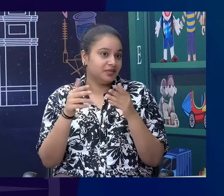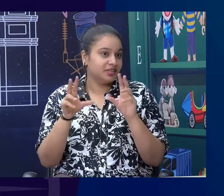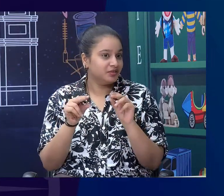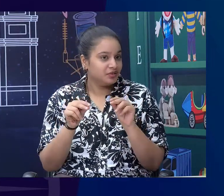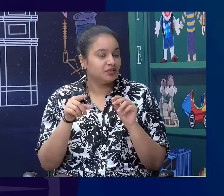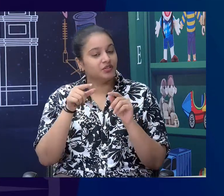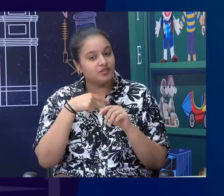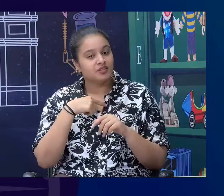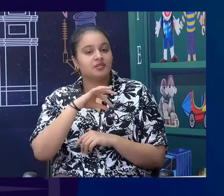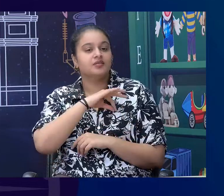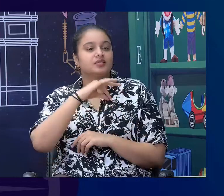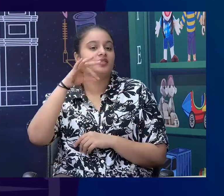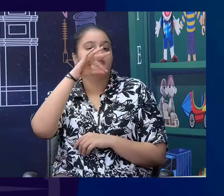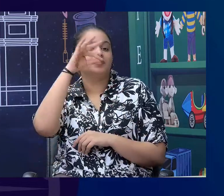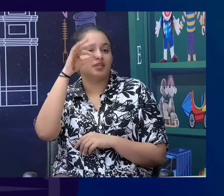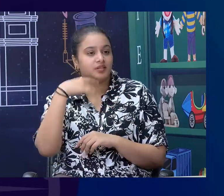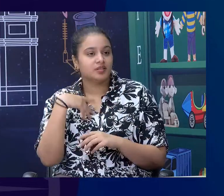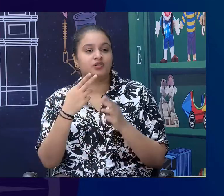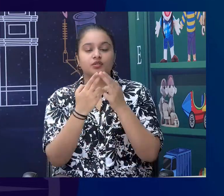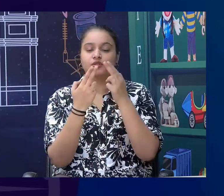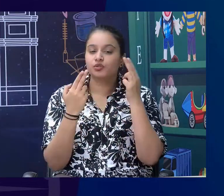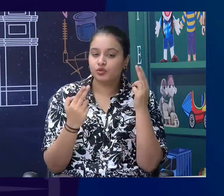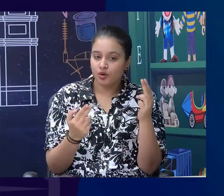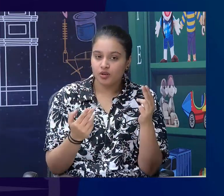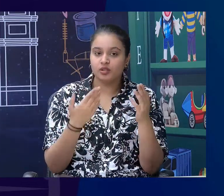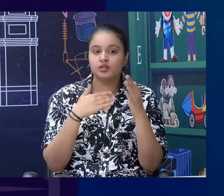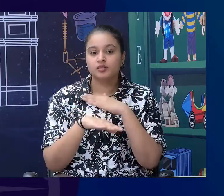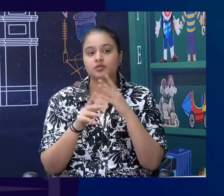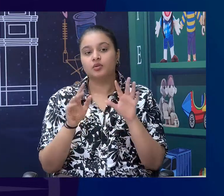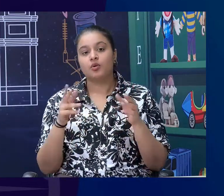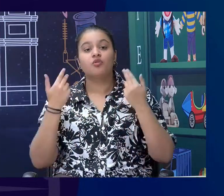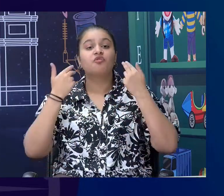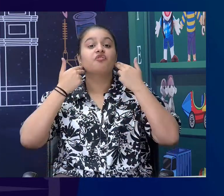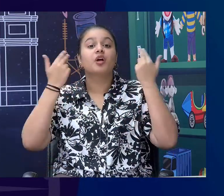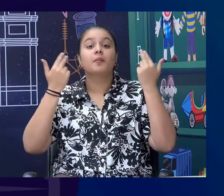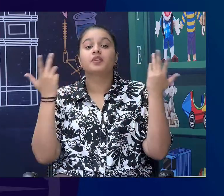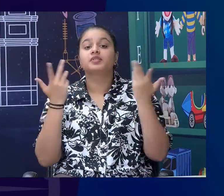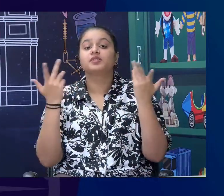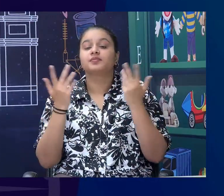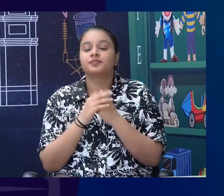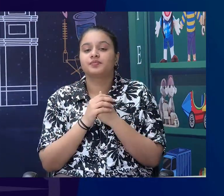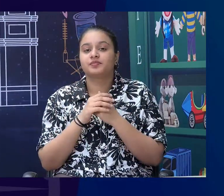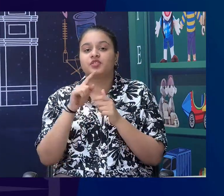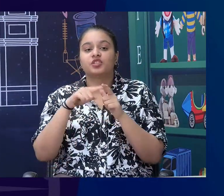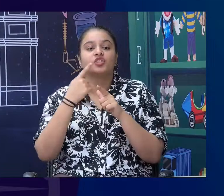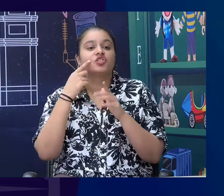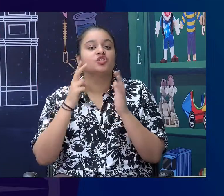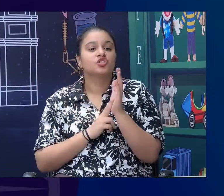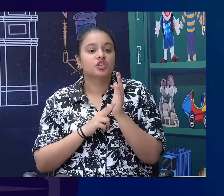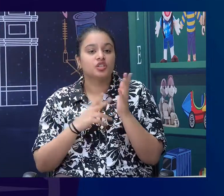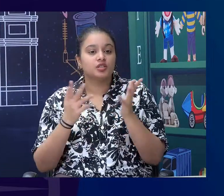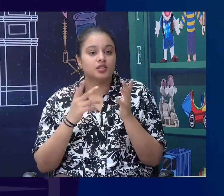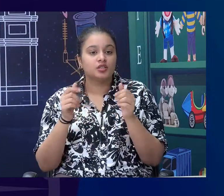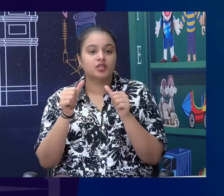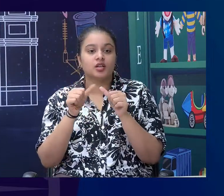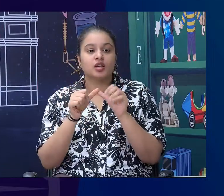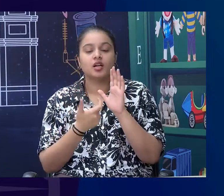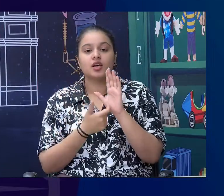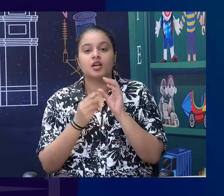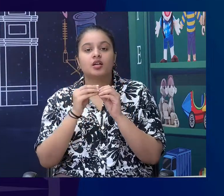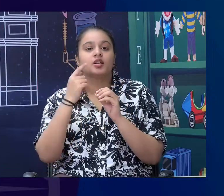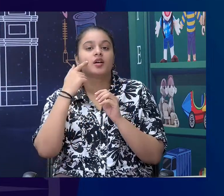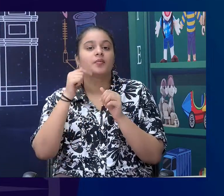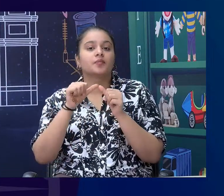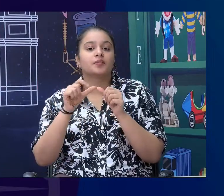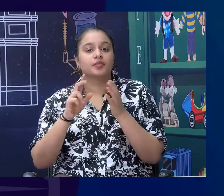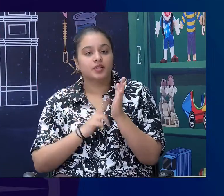a character that appears most in stories. Another famous story in which jinn appears is the Arabian Nights. Absolutely.